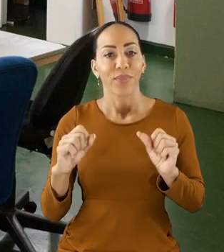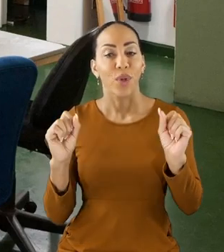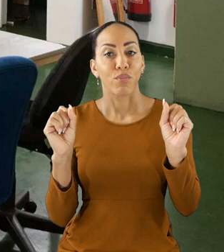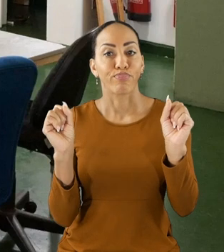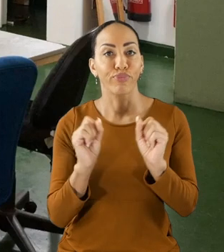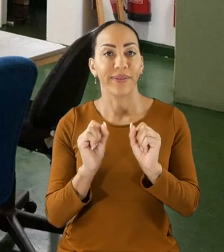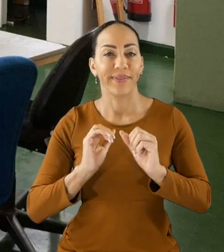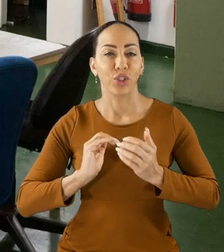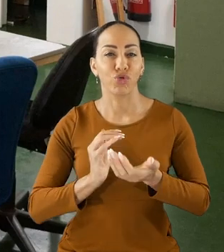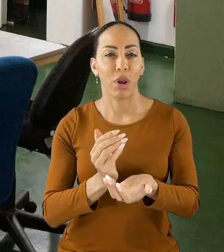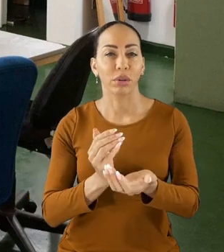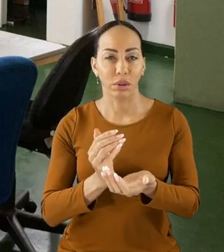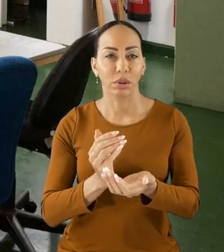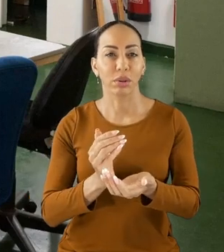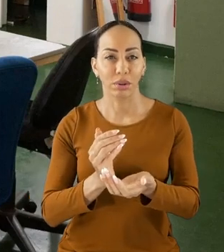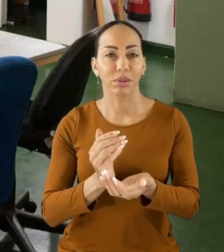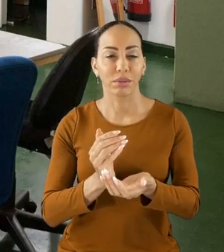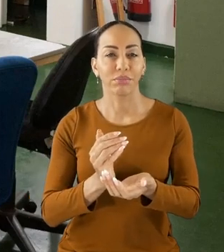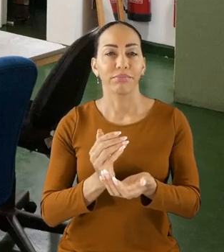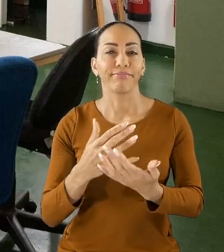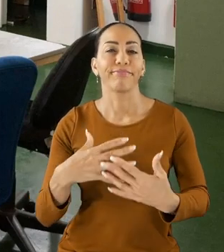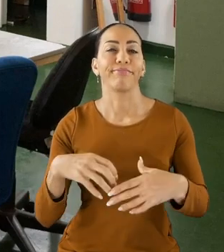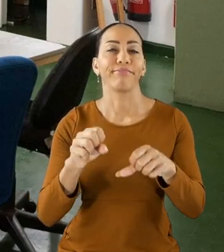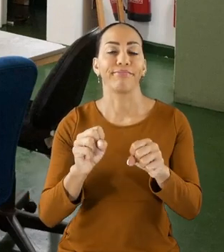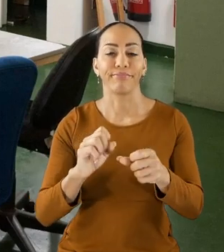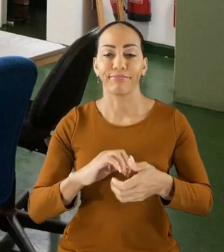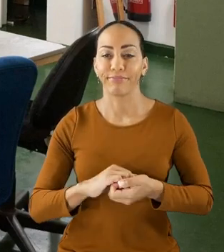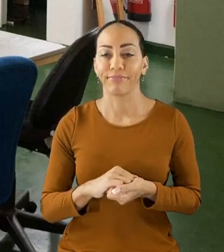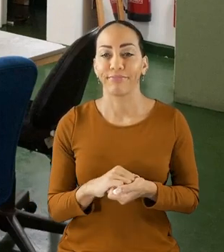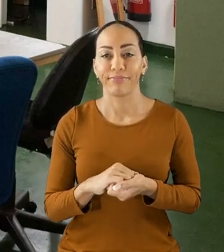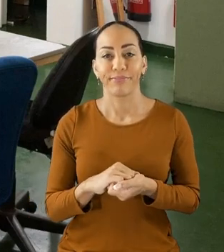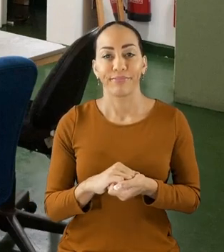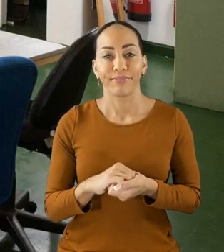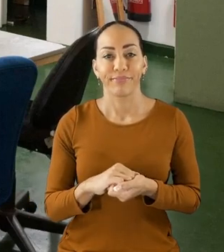we're just doing a brief introduction to get us started. So what I wanted to do